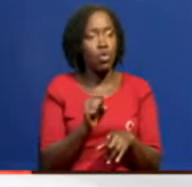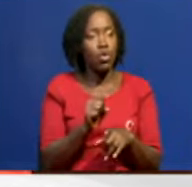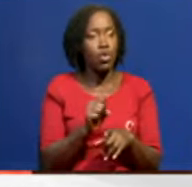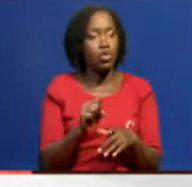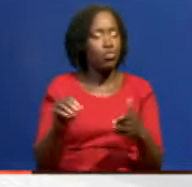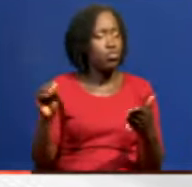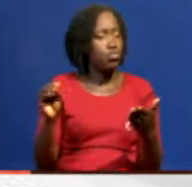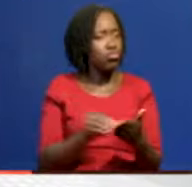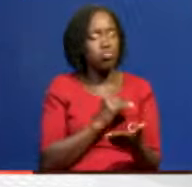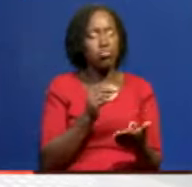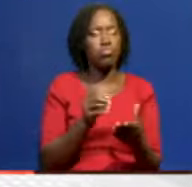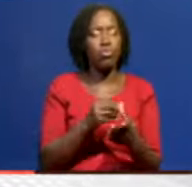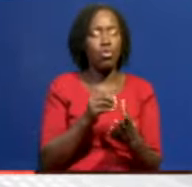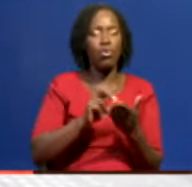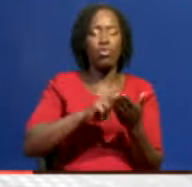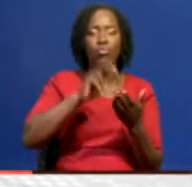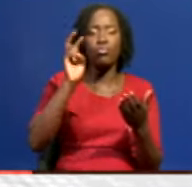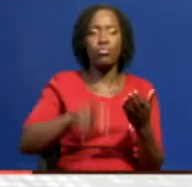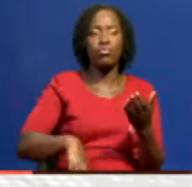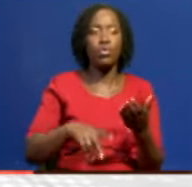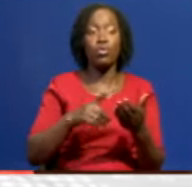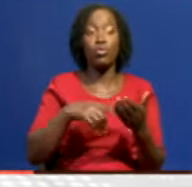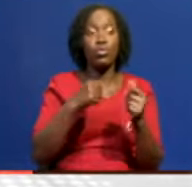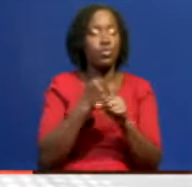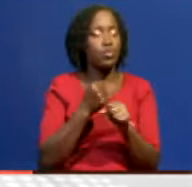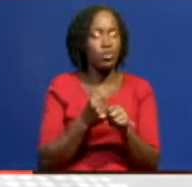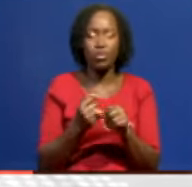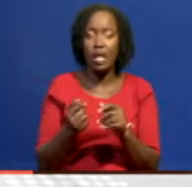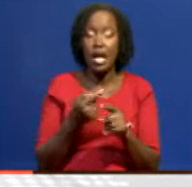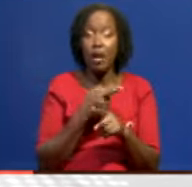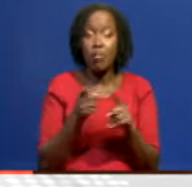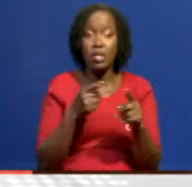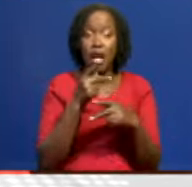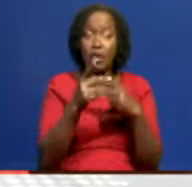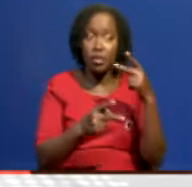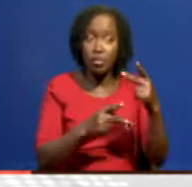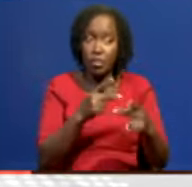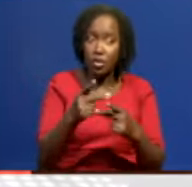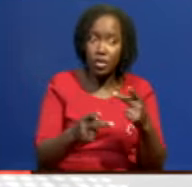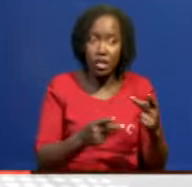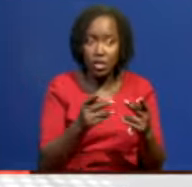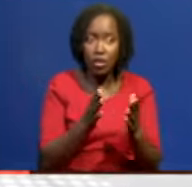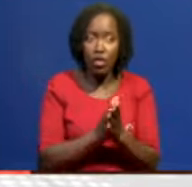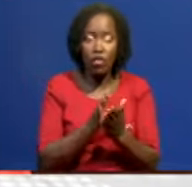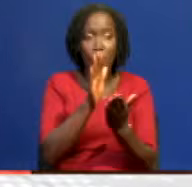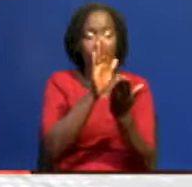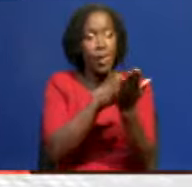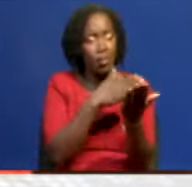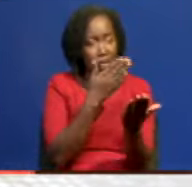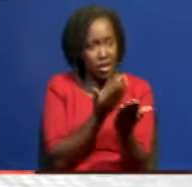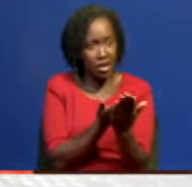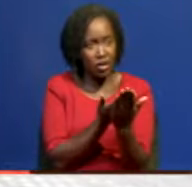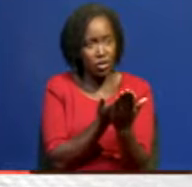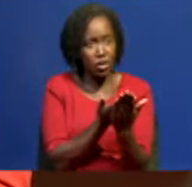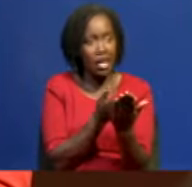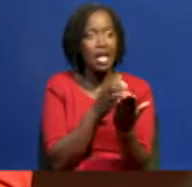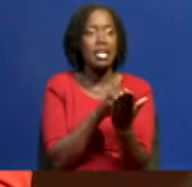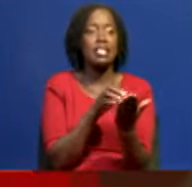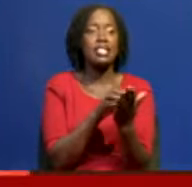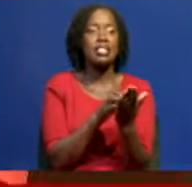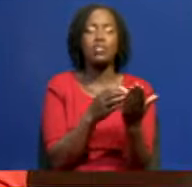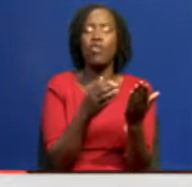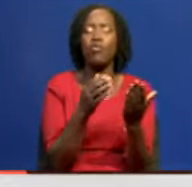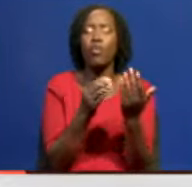struck out or dismissed. That is what we do. But now the process of, you know, bringing that application, it's just a case of